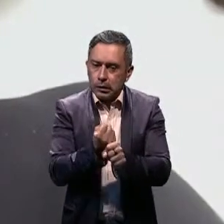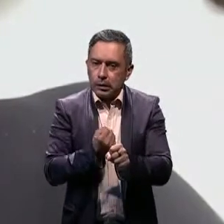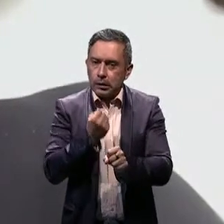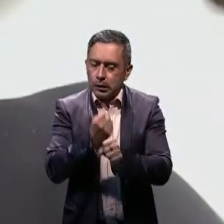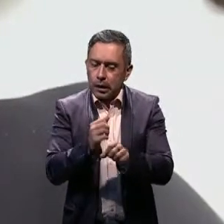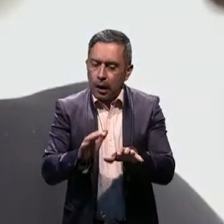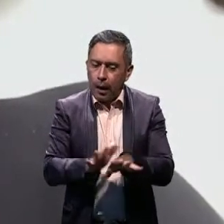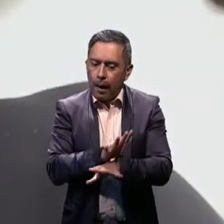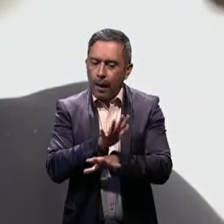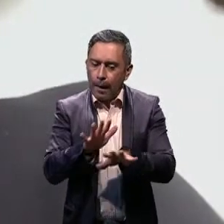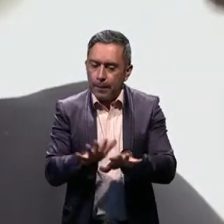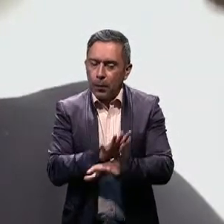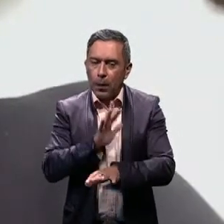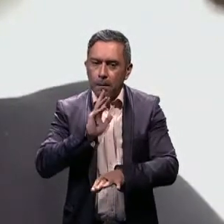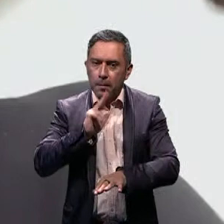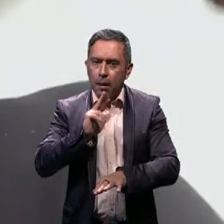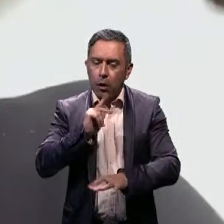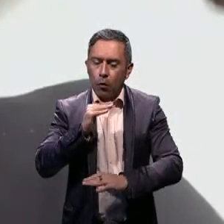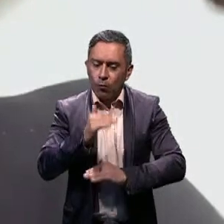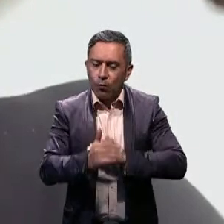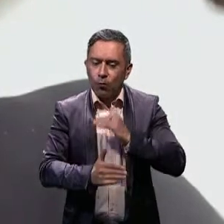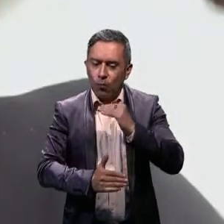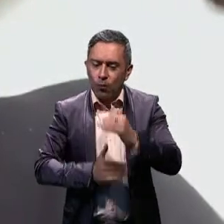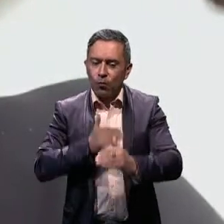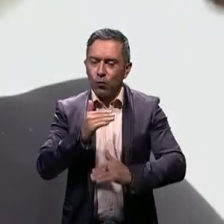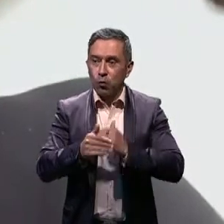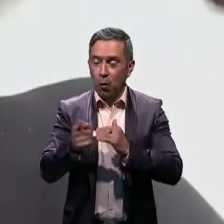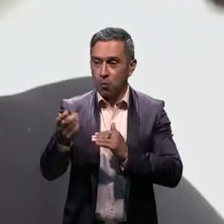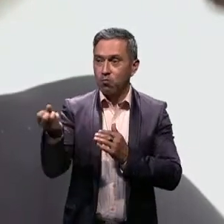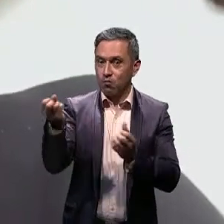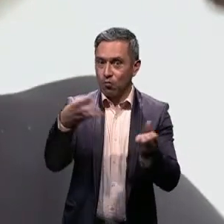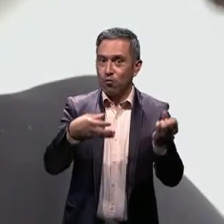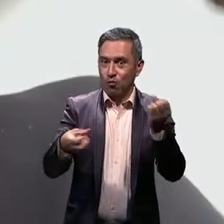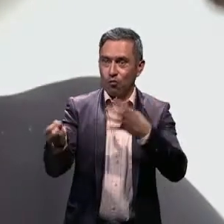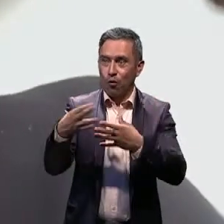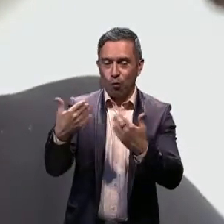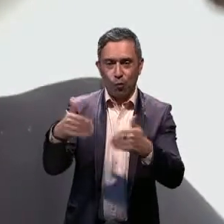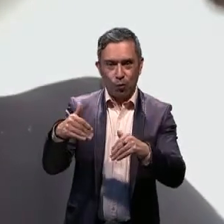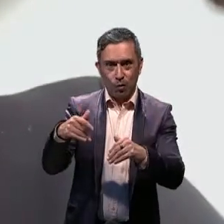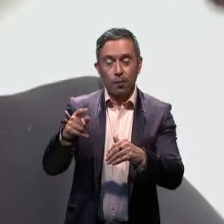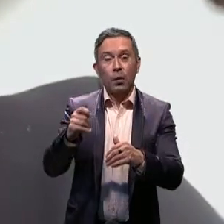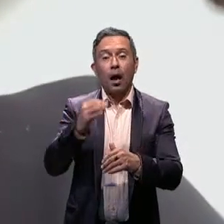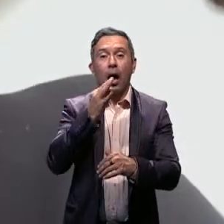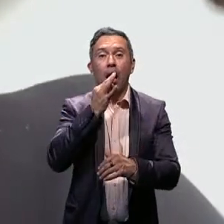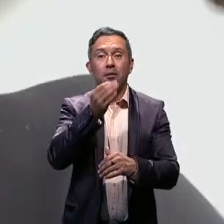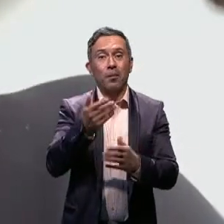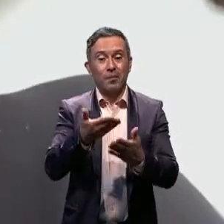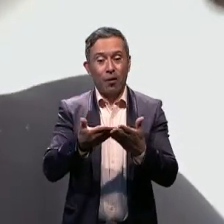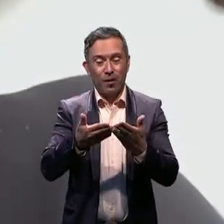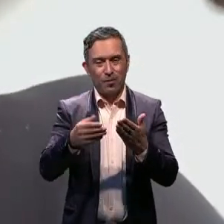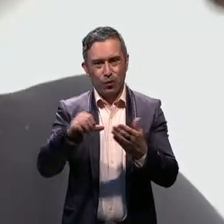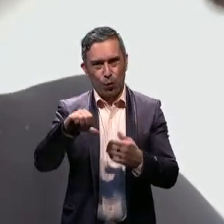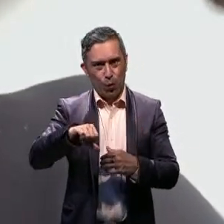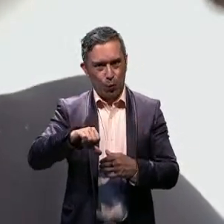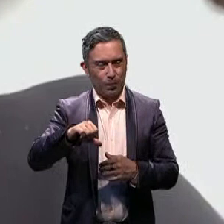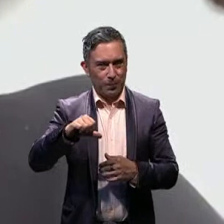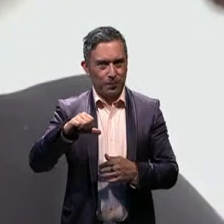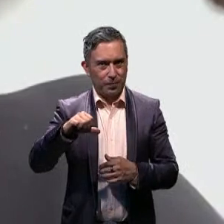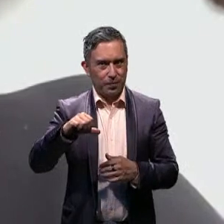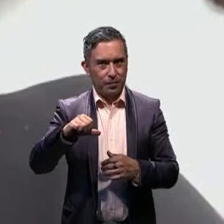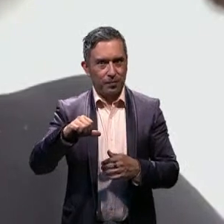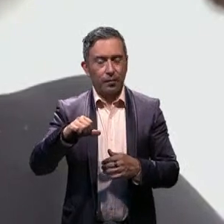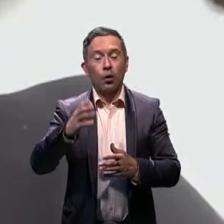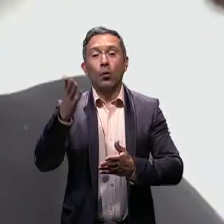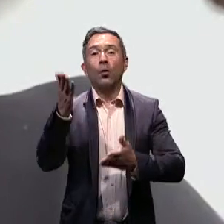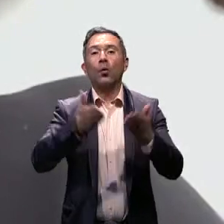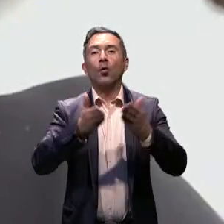I think that you made very important contributions. I just want you to know that we will have a report